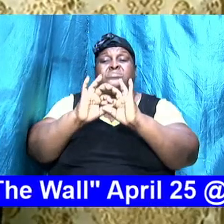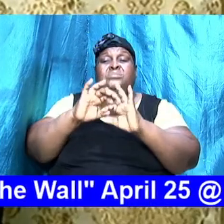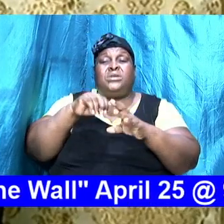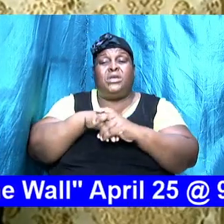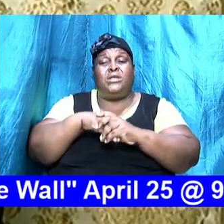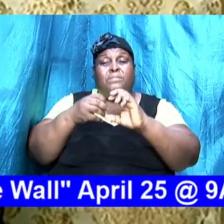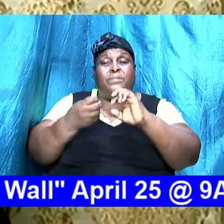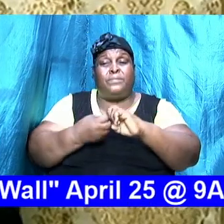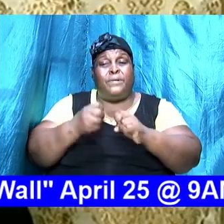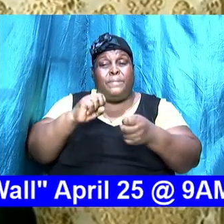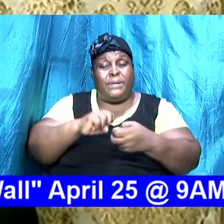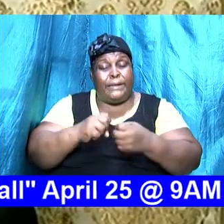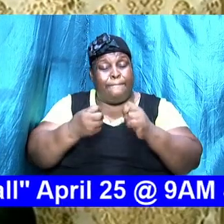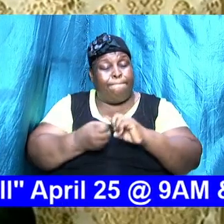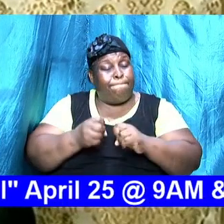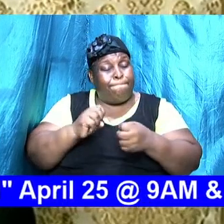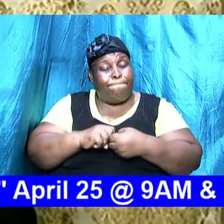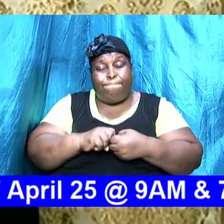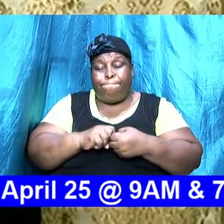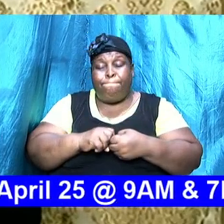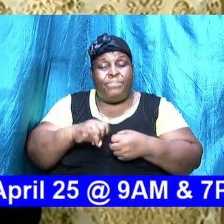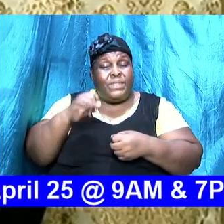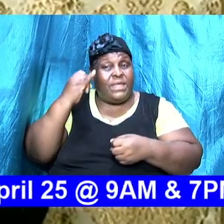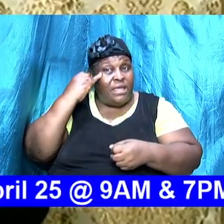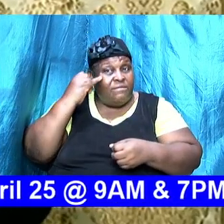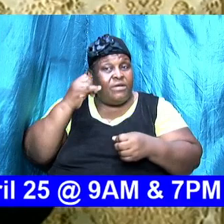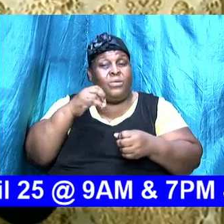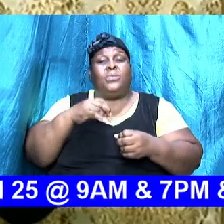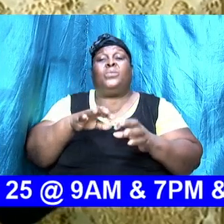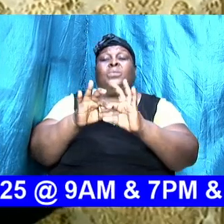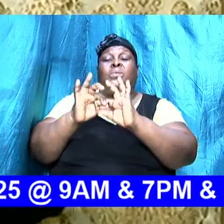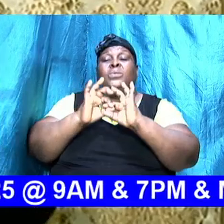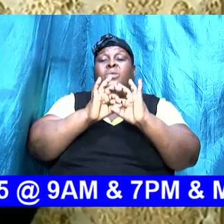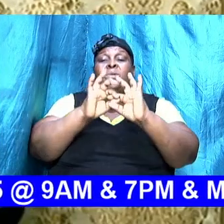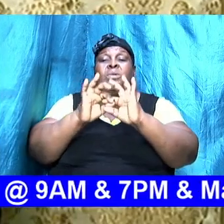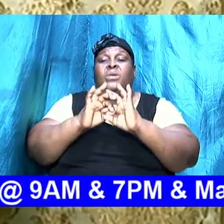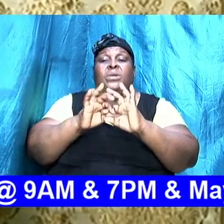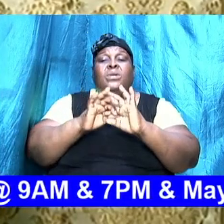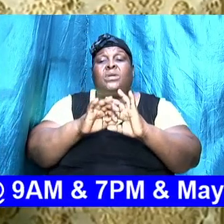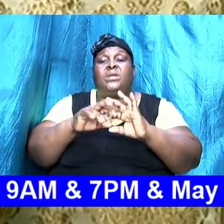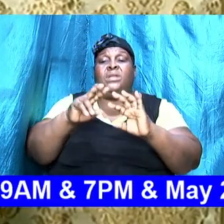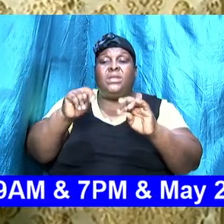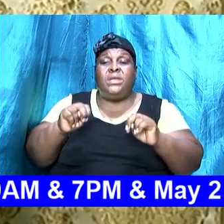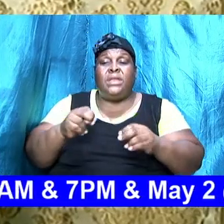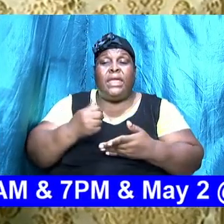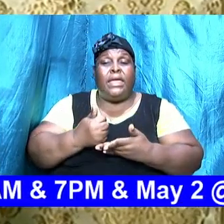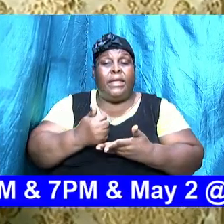trouble, if a relationship needs an injection